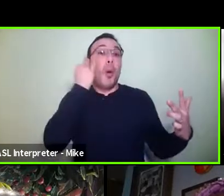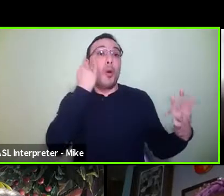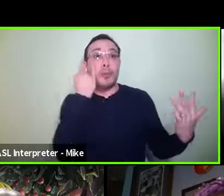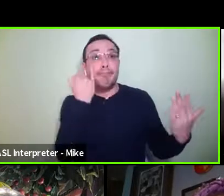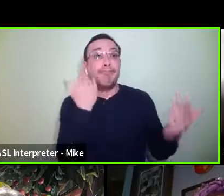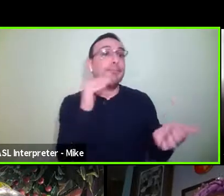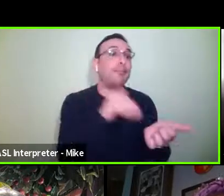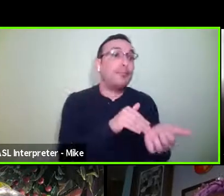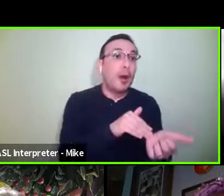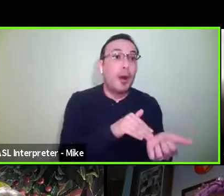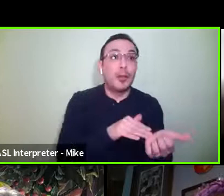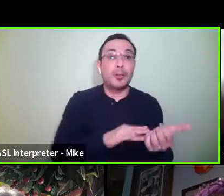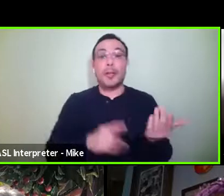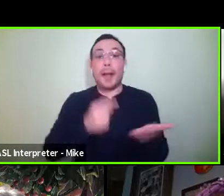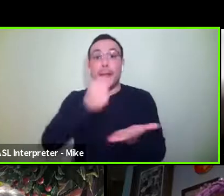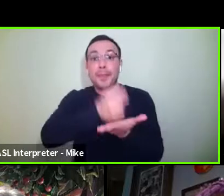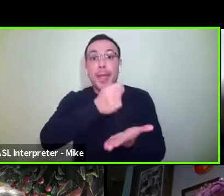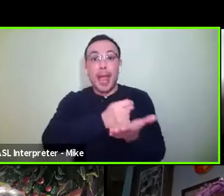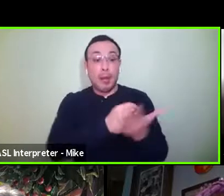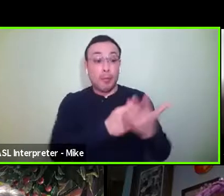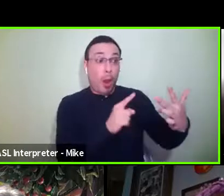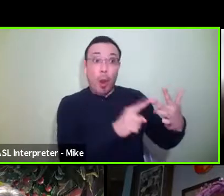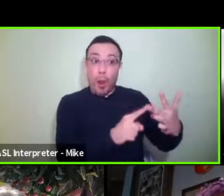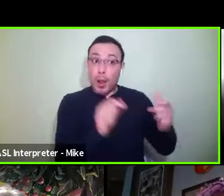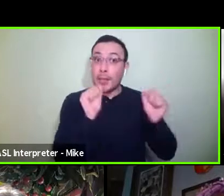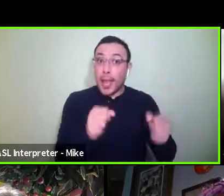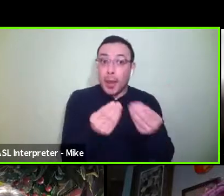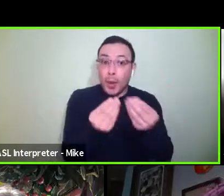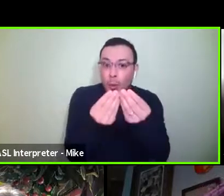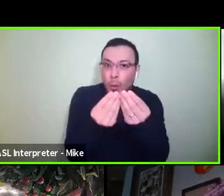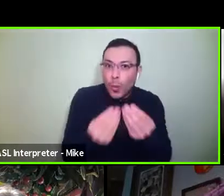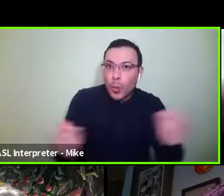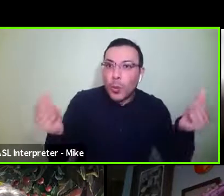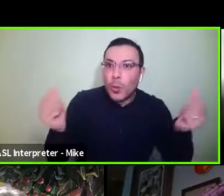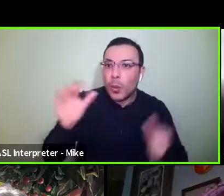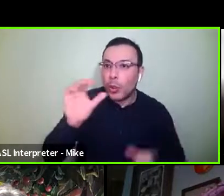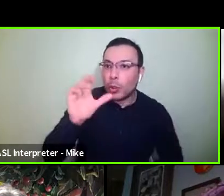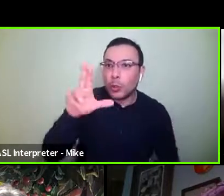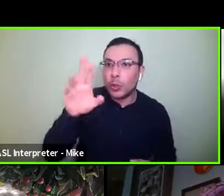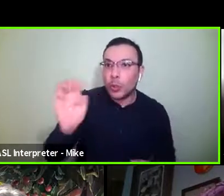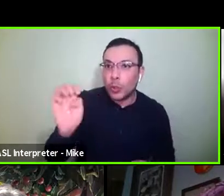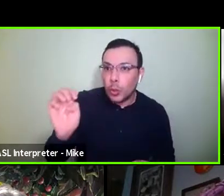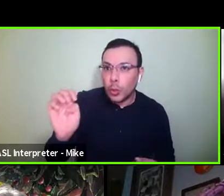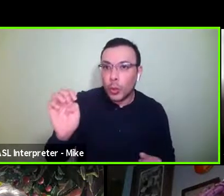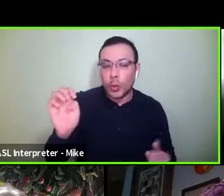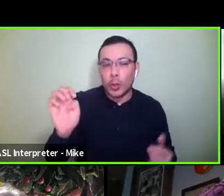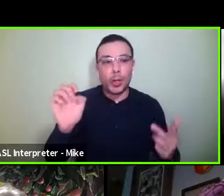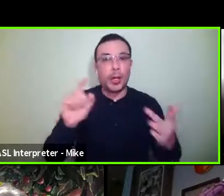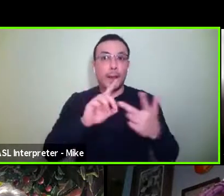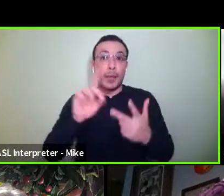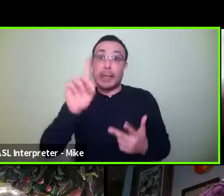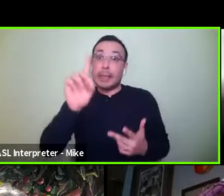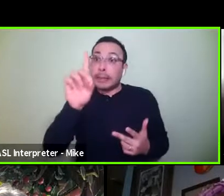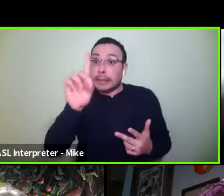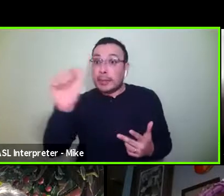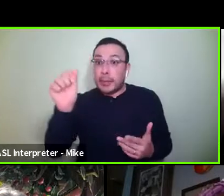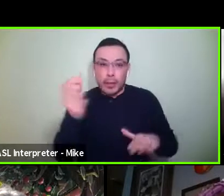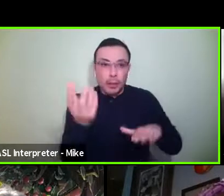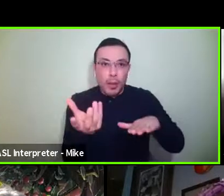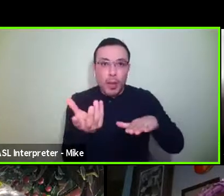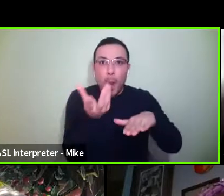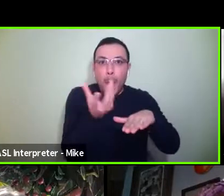or to receive some sort of treatment that would mean that their disability is not